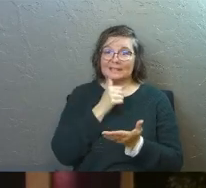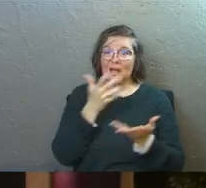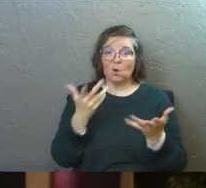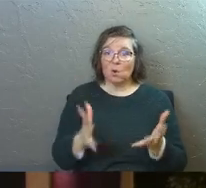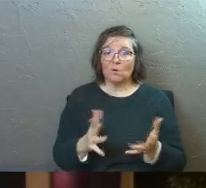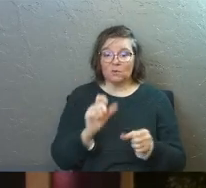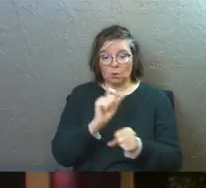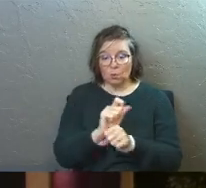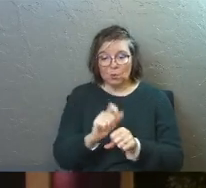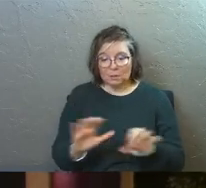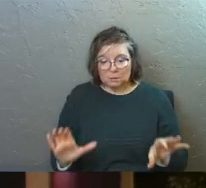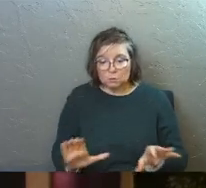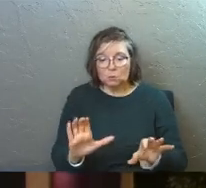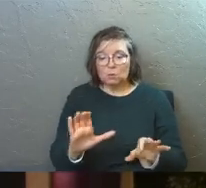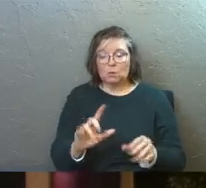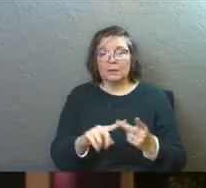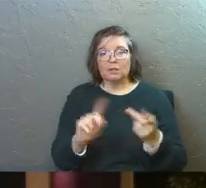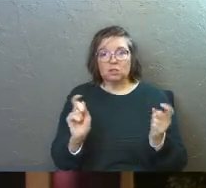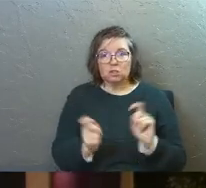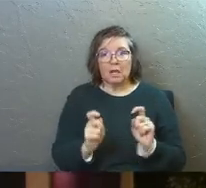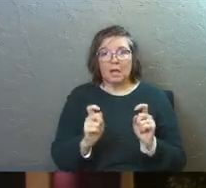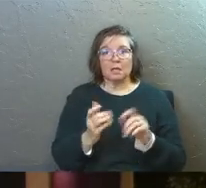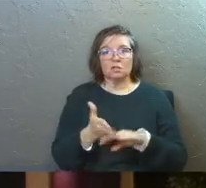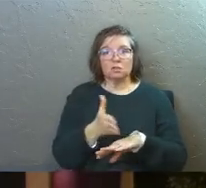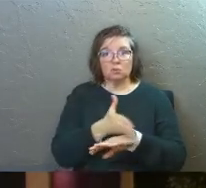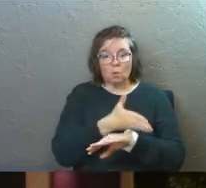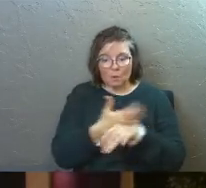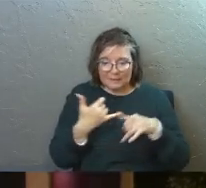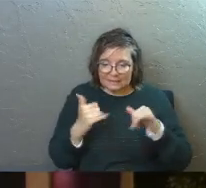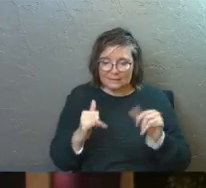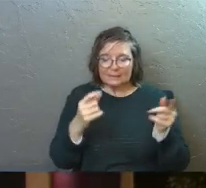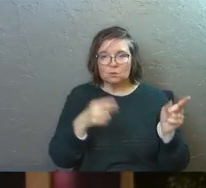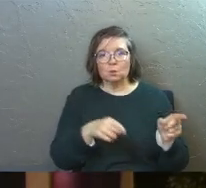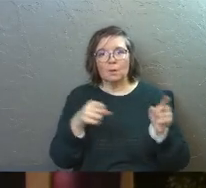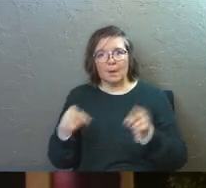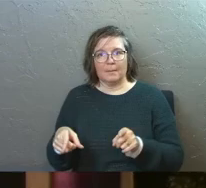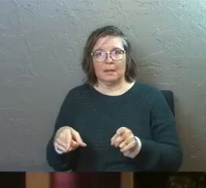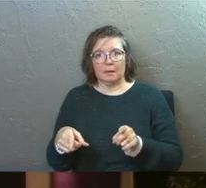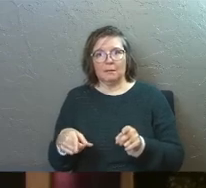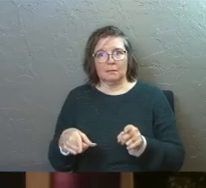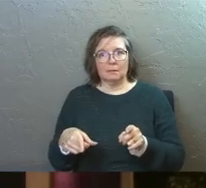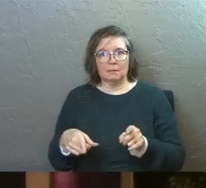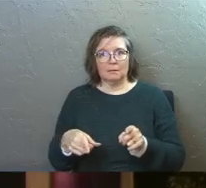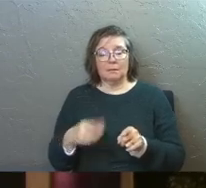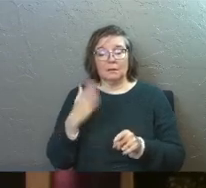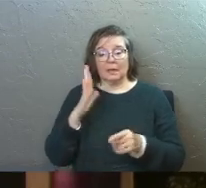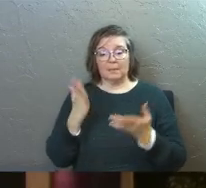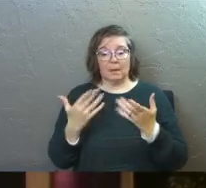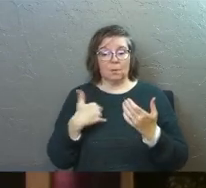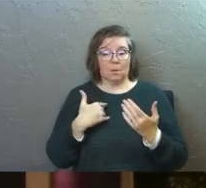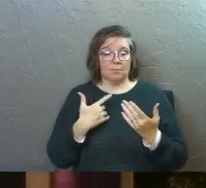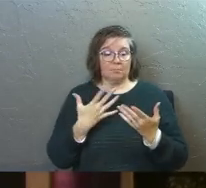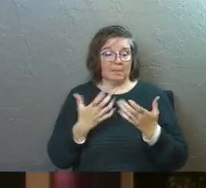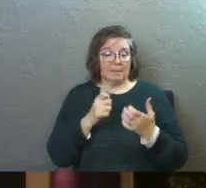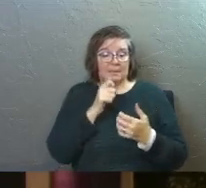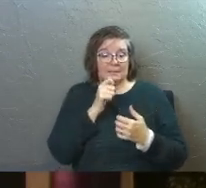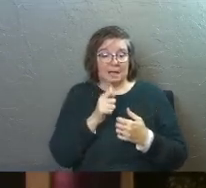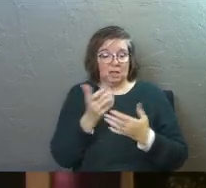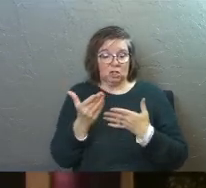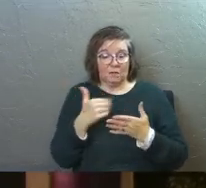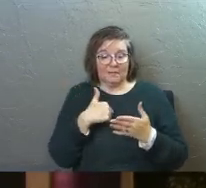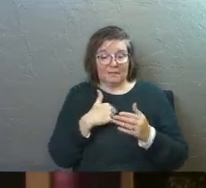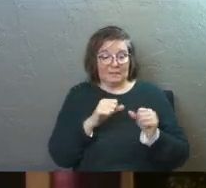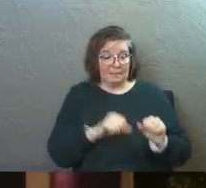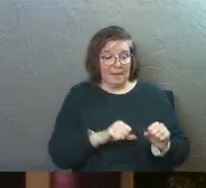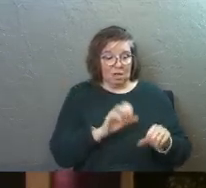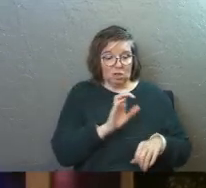not over. There's work to be done. There's change and growth still to happen. God may want me to go, maybe it's not serving